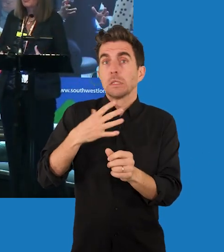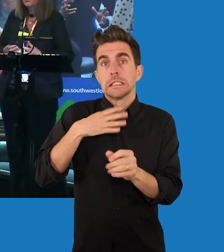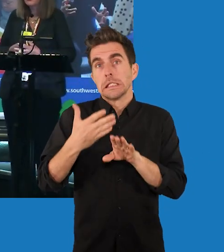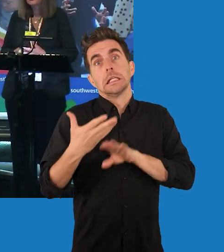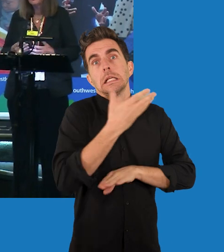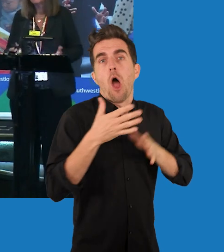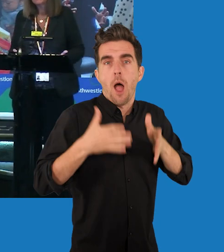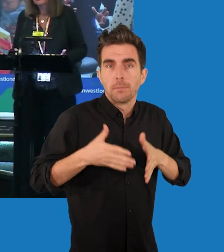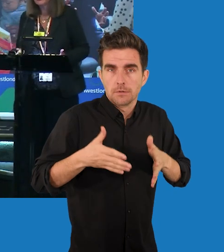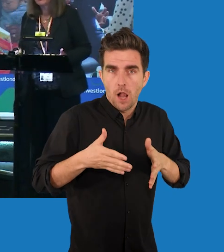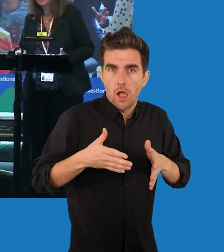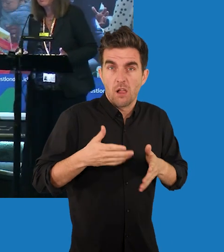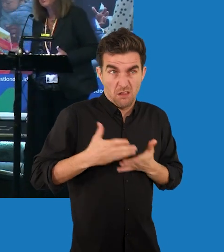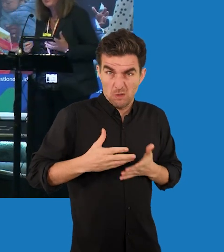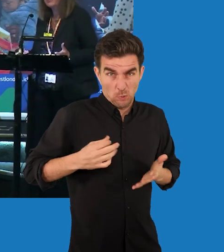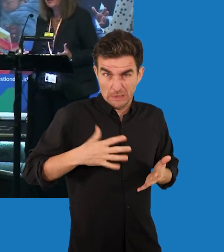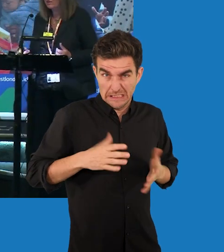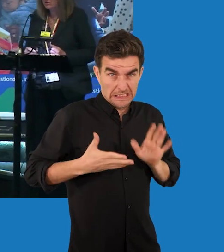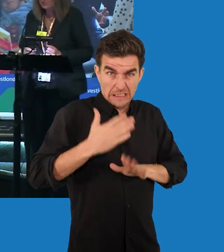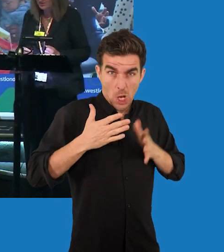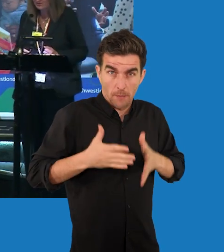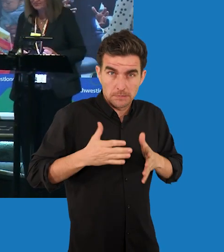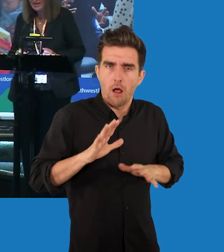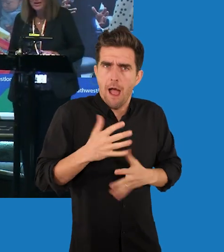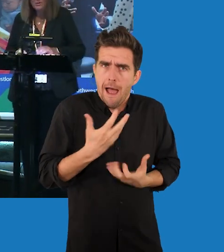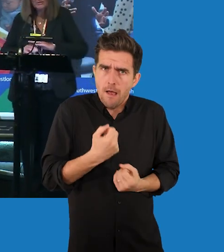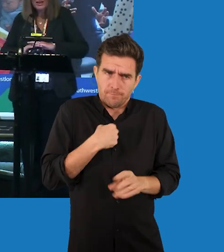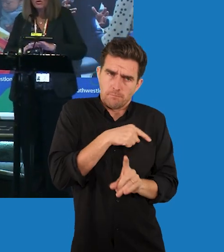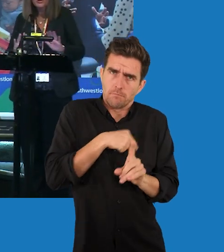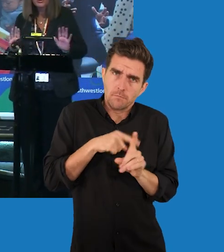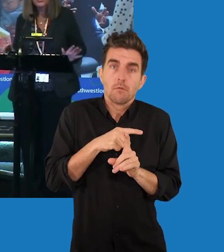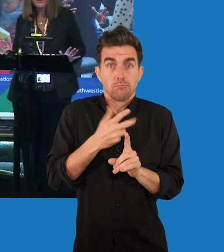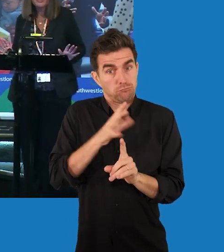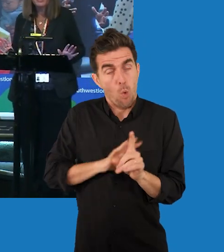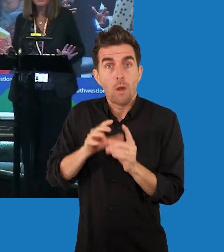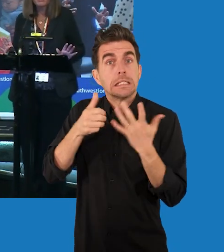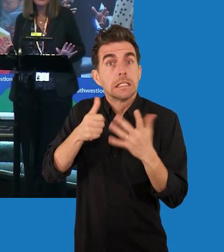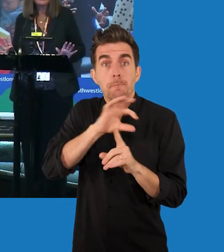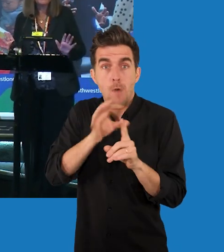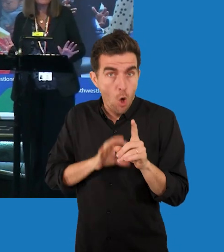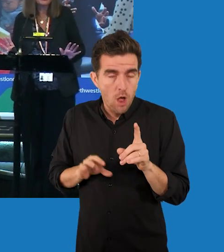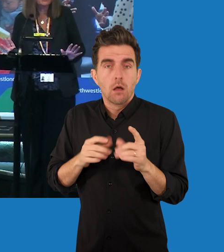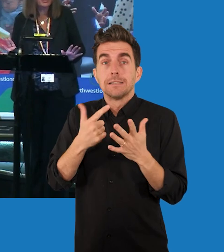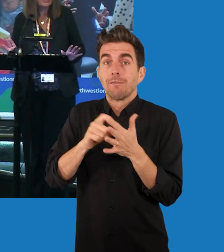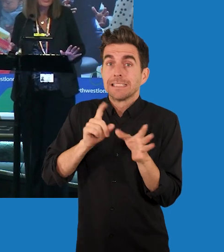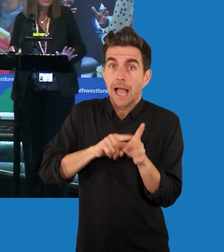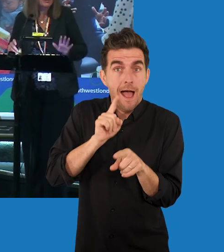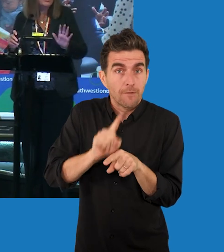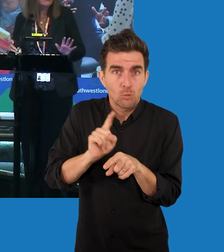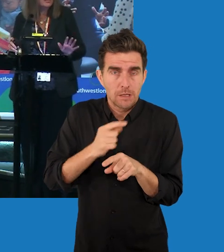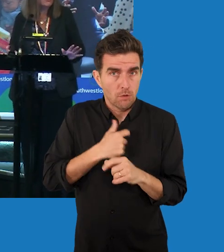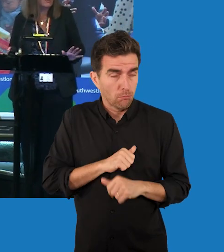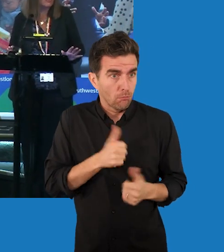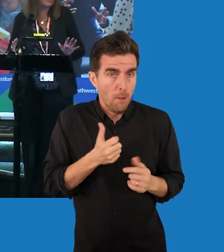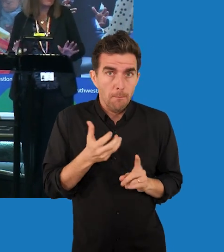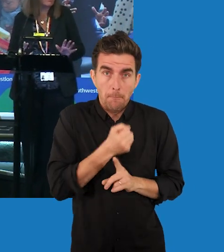support you to stop you having to go into hospital if you don't need to go to hospital. We have that across all of our 6 boroughs. It's 7 days a week, and we